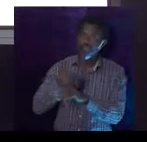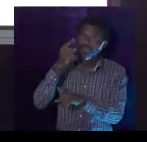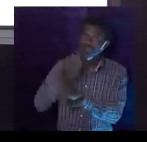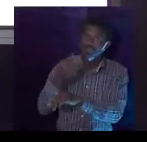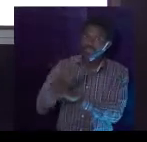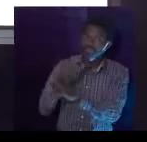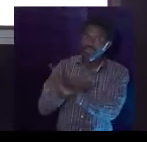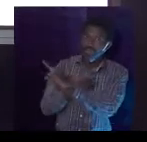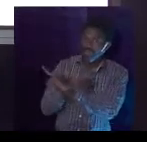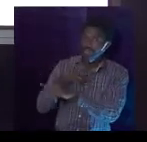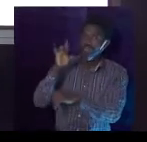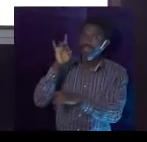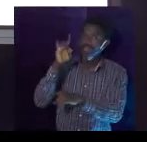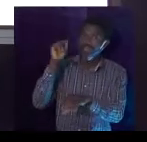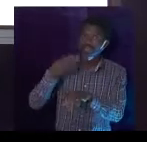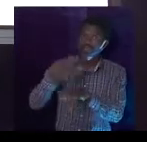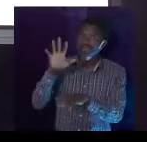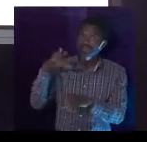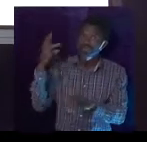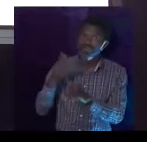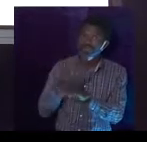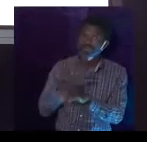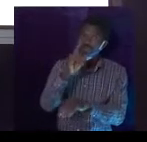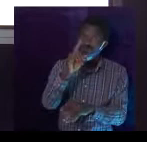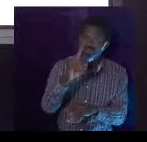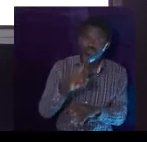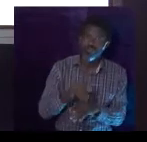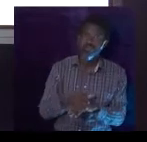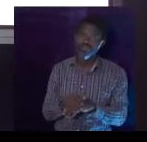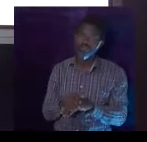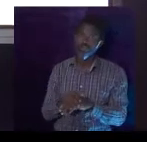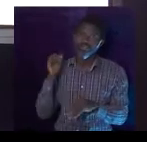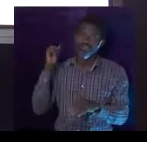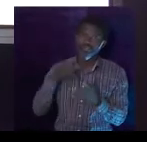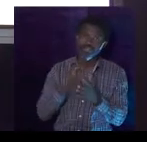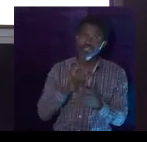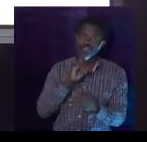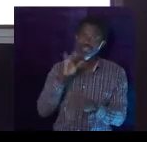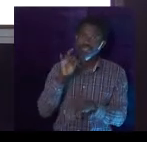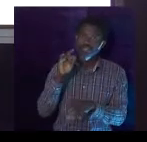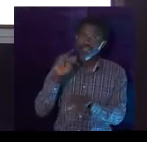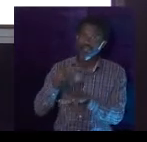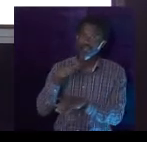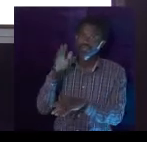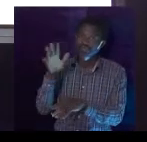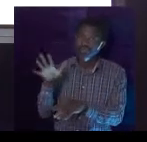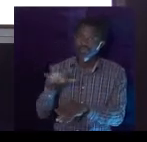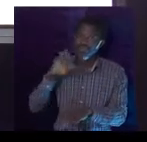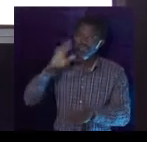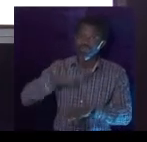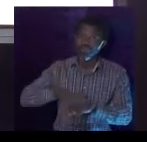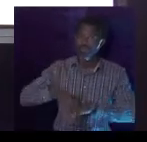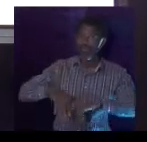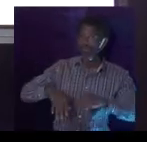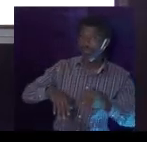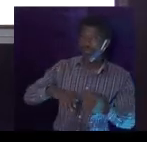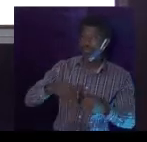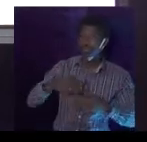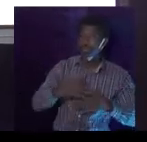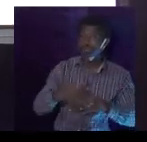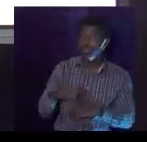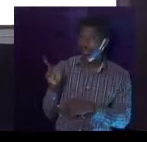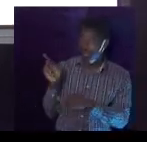multiply 8.5 times 1. Anything multiplied by 1 will give you the number. So 8.5 times 1 is 8.5. But on this side,